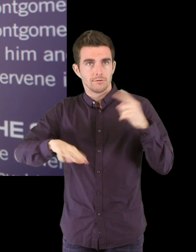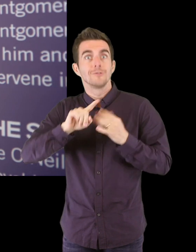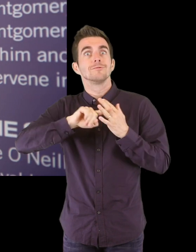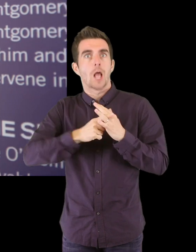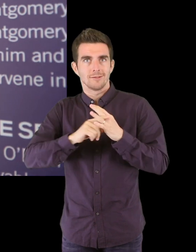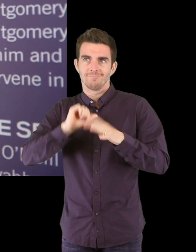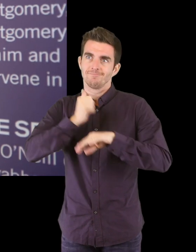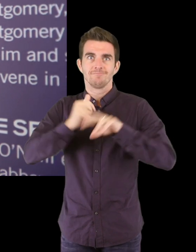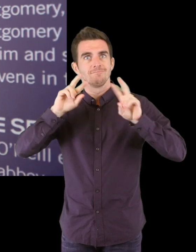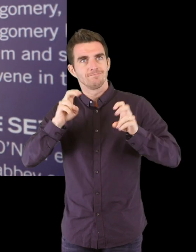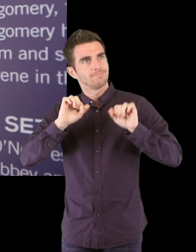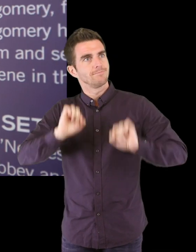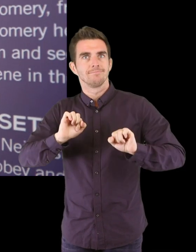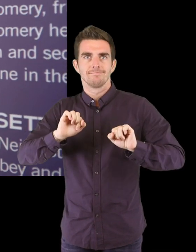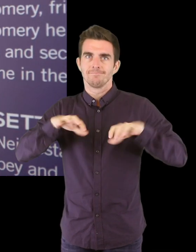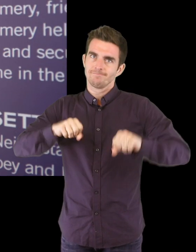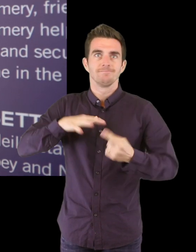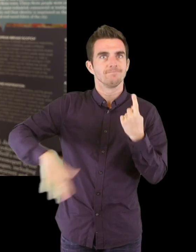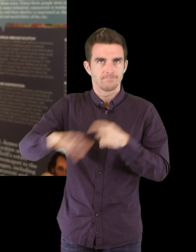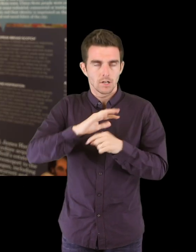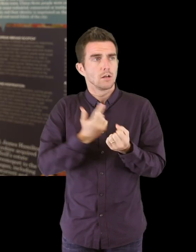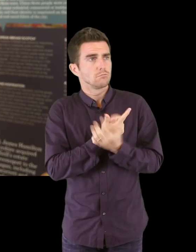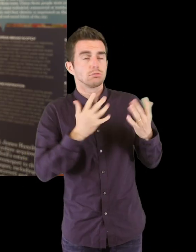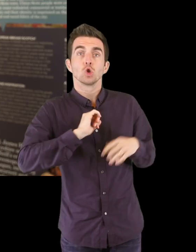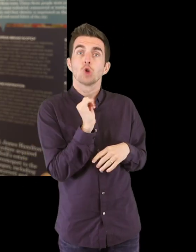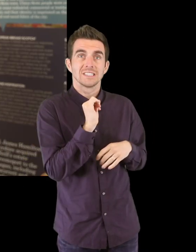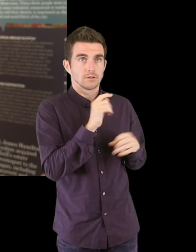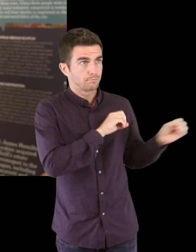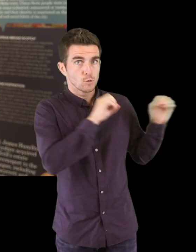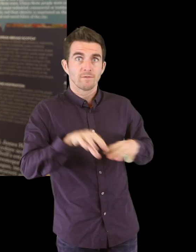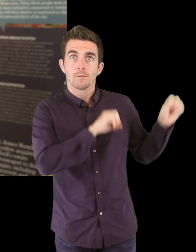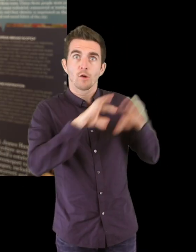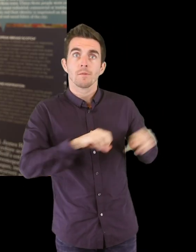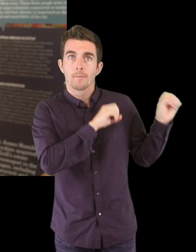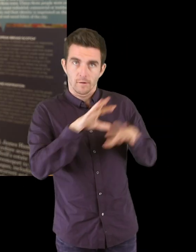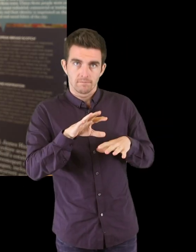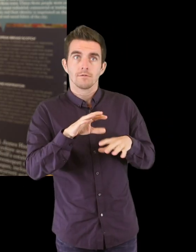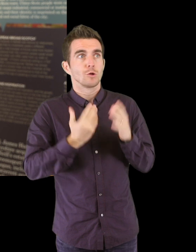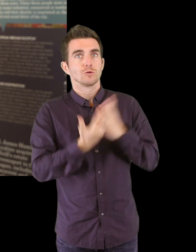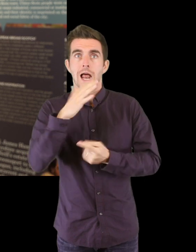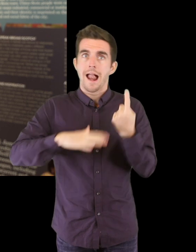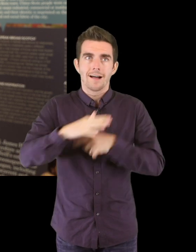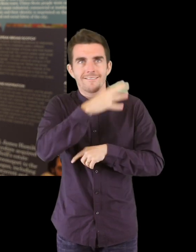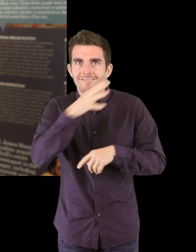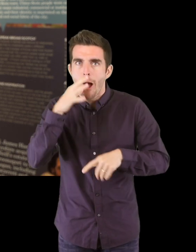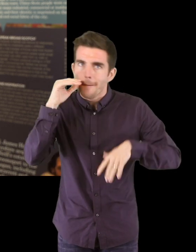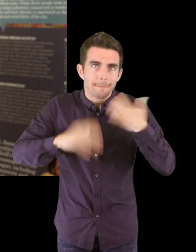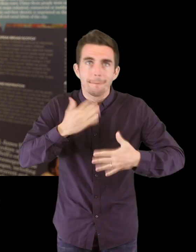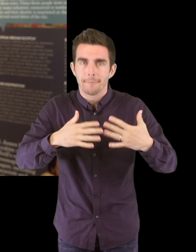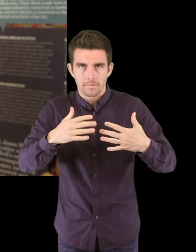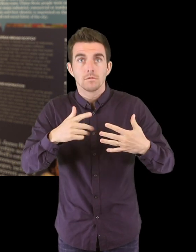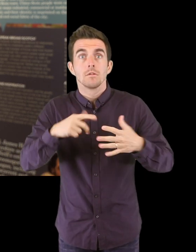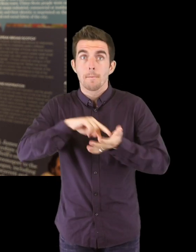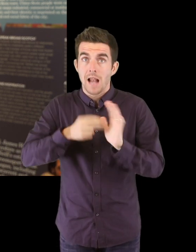men recruited tenants from the Scottish lowlands to move to Ulster to farm their newly acquired land. This plan